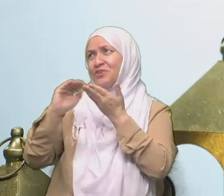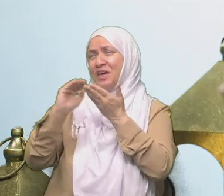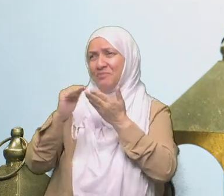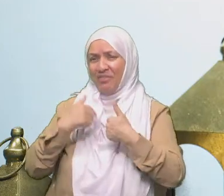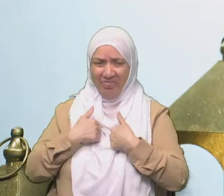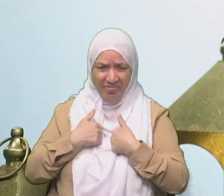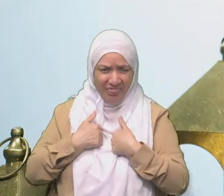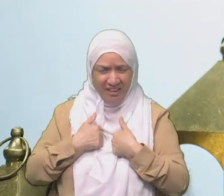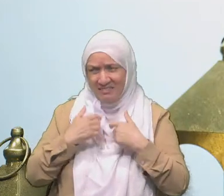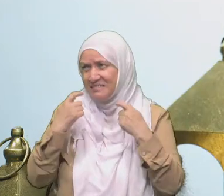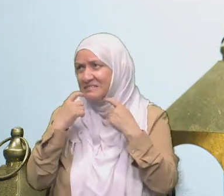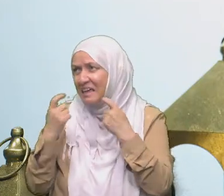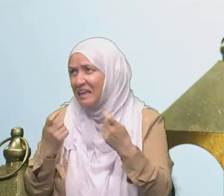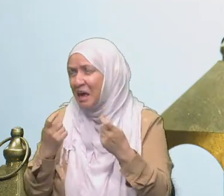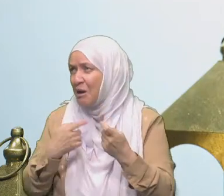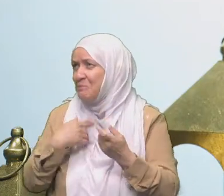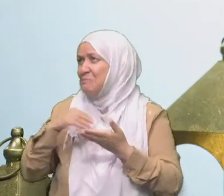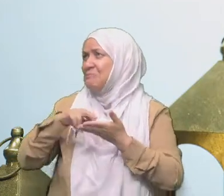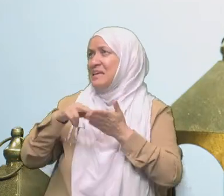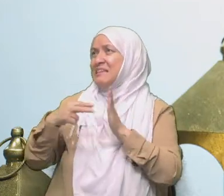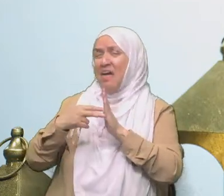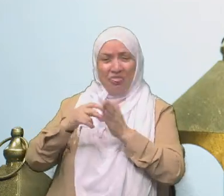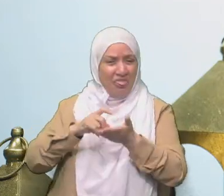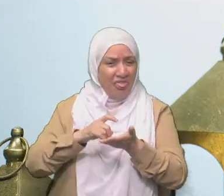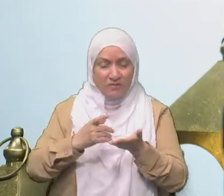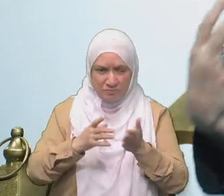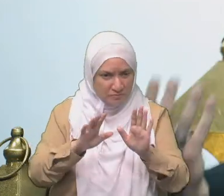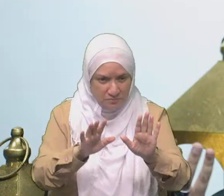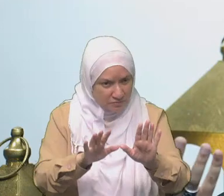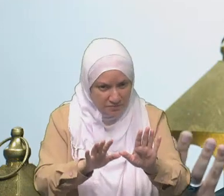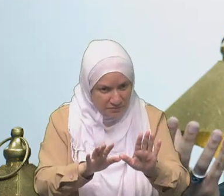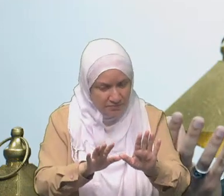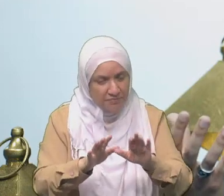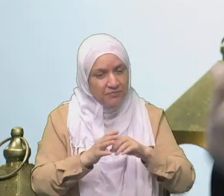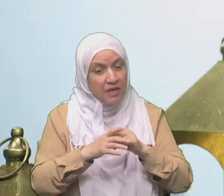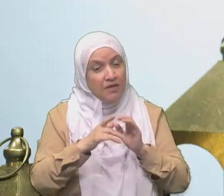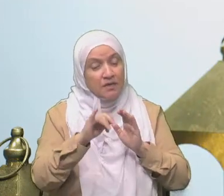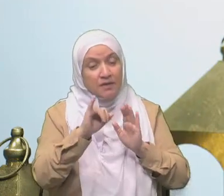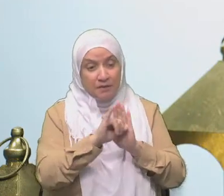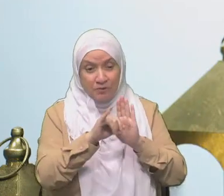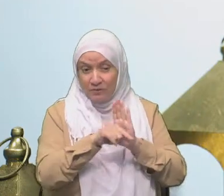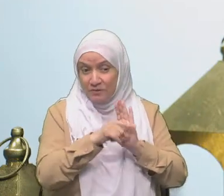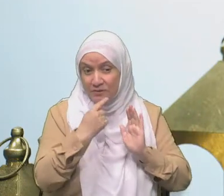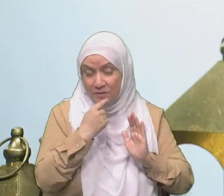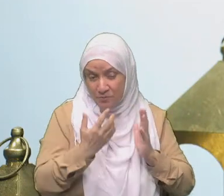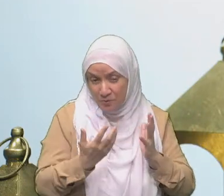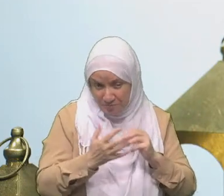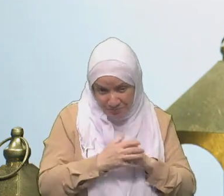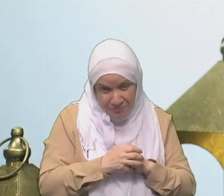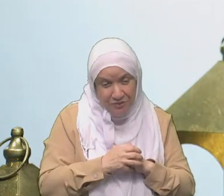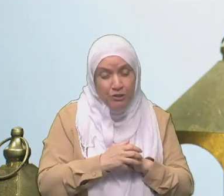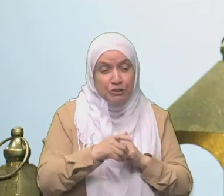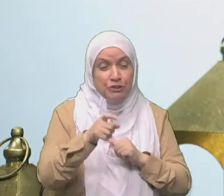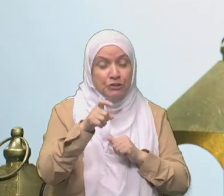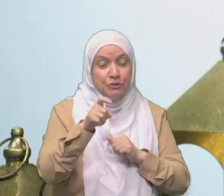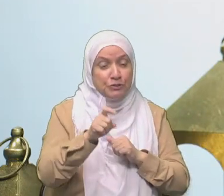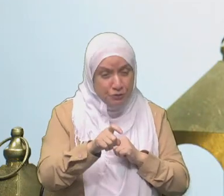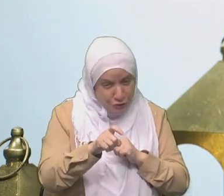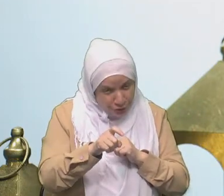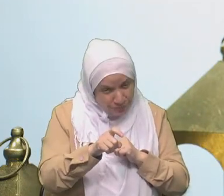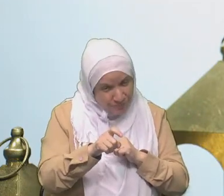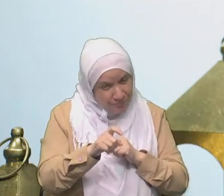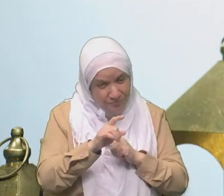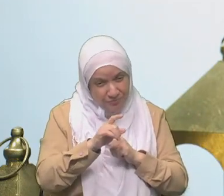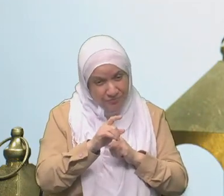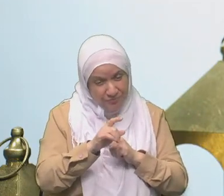of one hand washes the other. You know, you can live a double life. Basically, keep doing this, but as long as you still come to the masjid, as long as you give your charity, as long as there's no